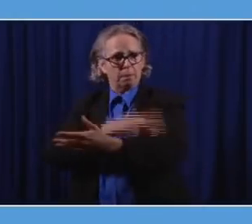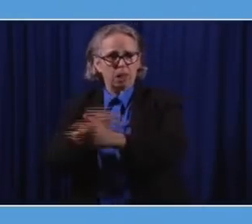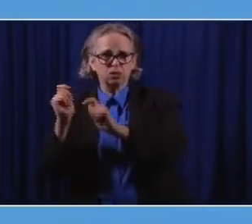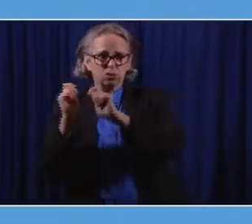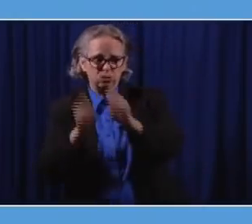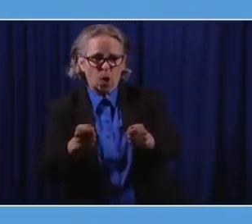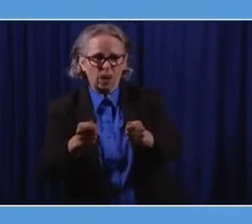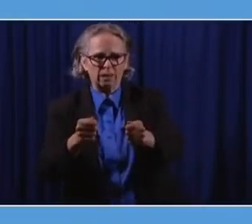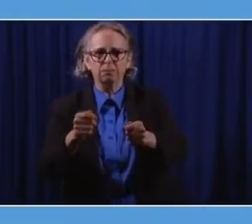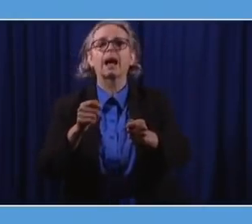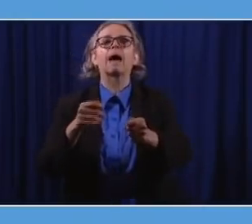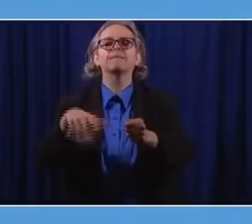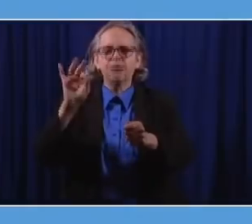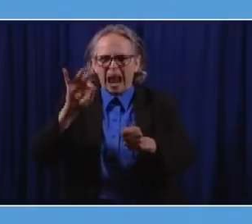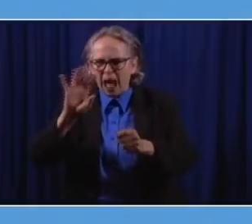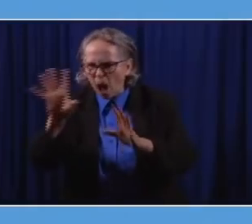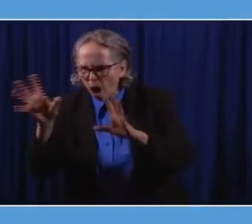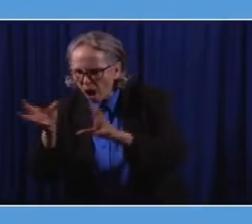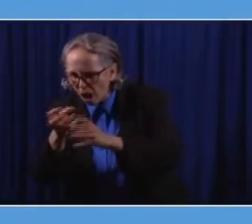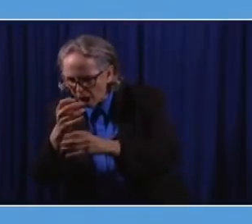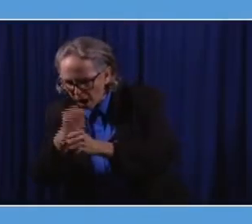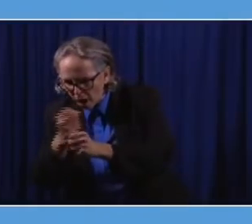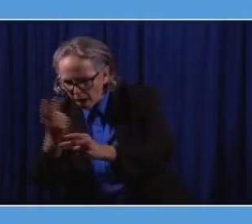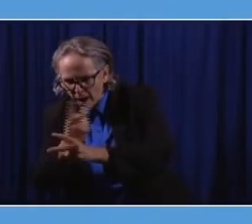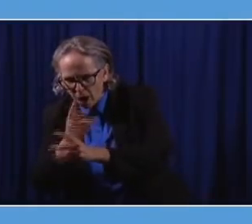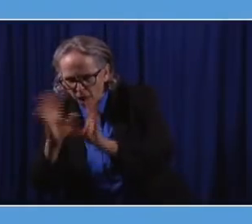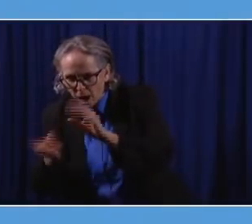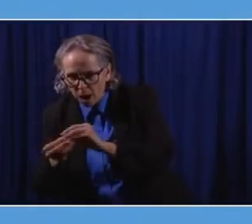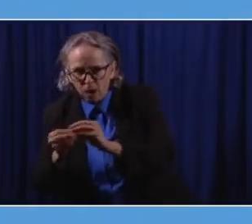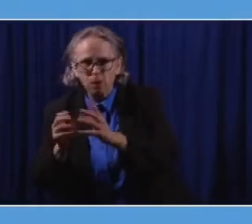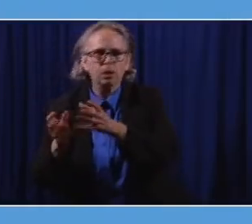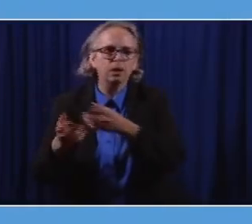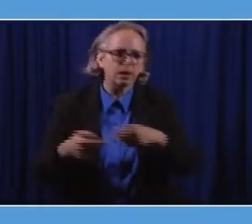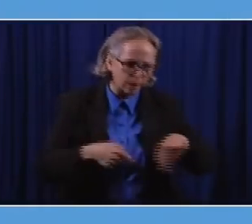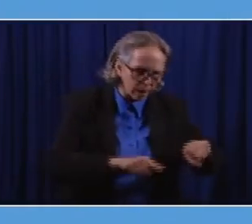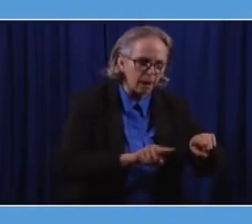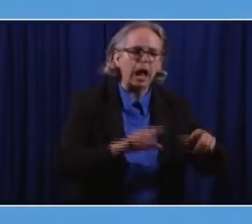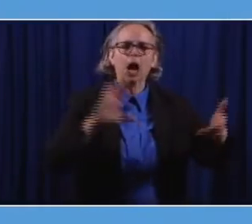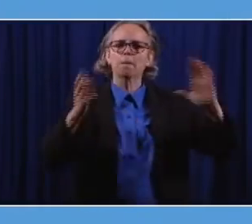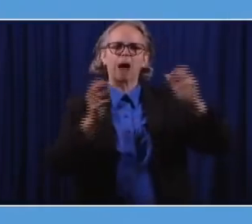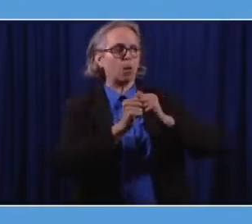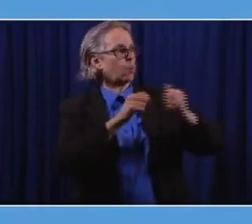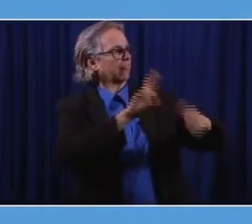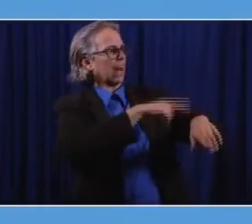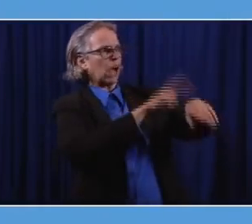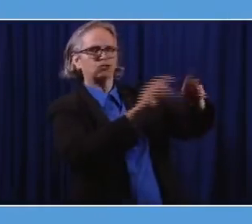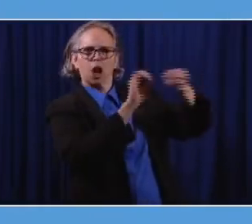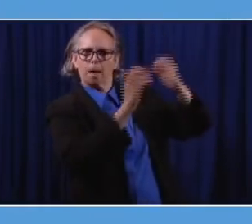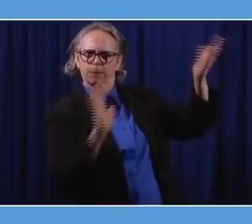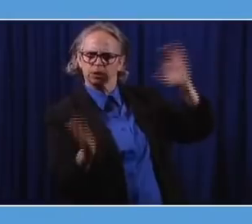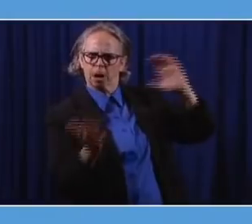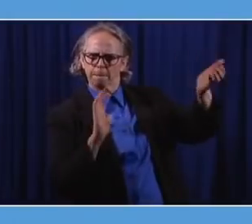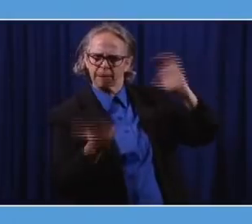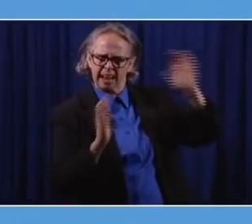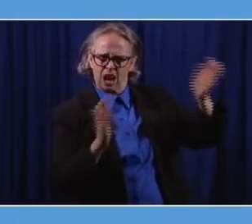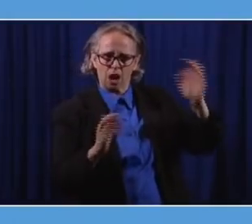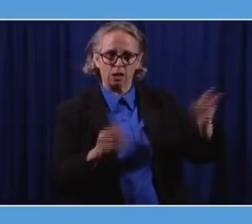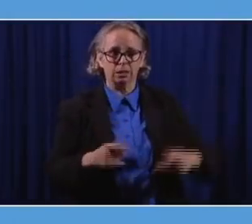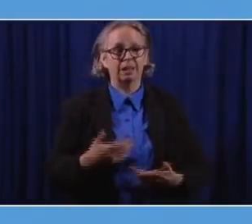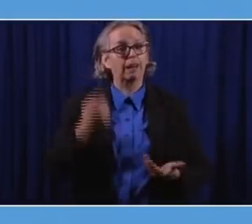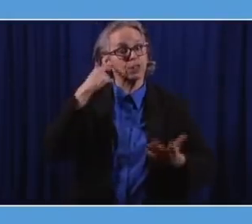U.S. overall. The antibody positivity for Ohio donors has increased from 1.2% in